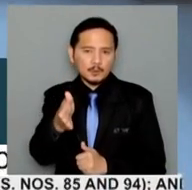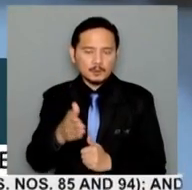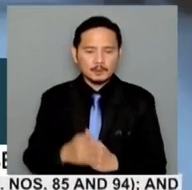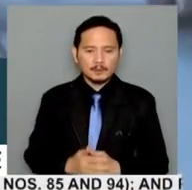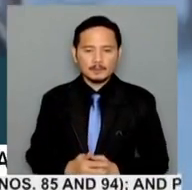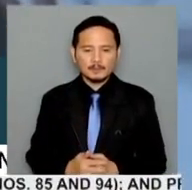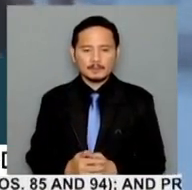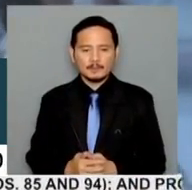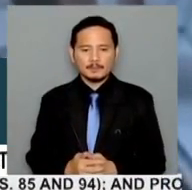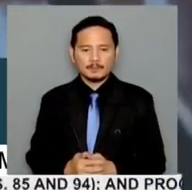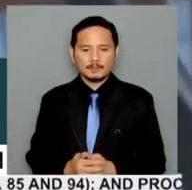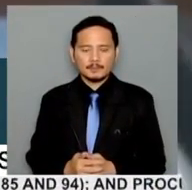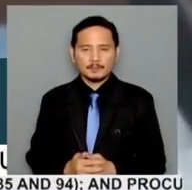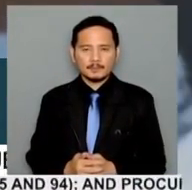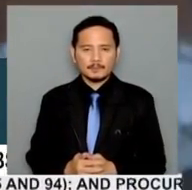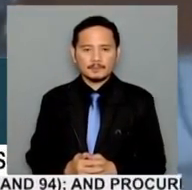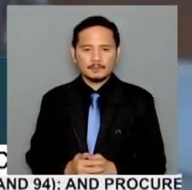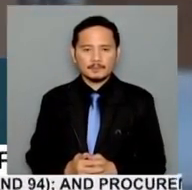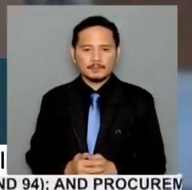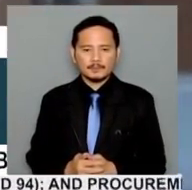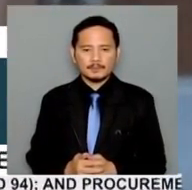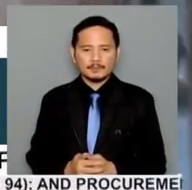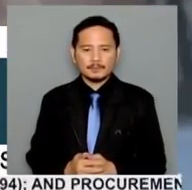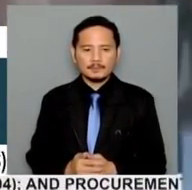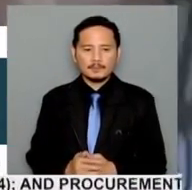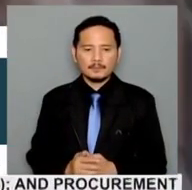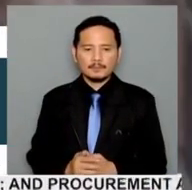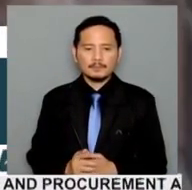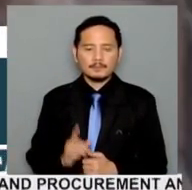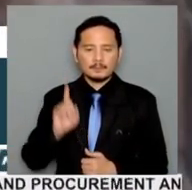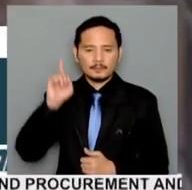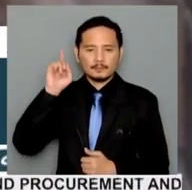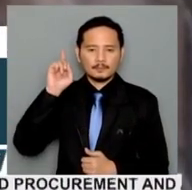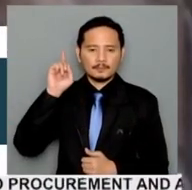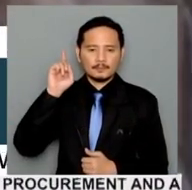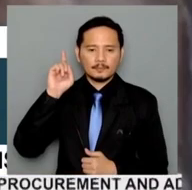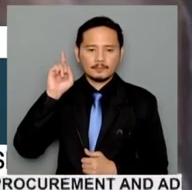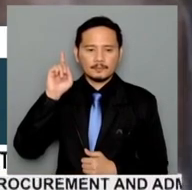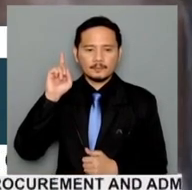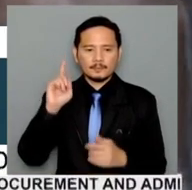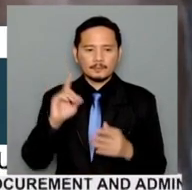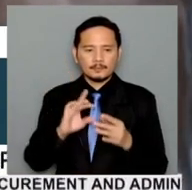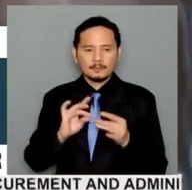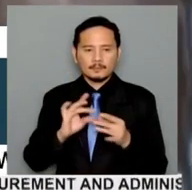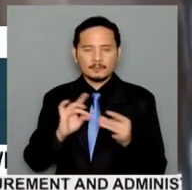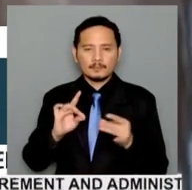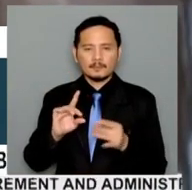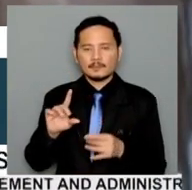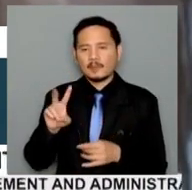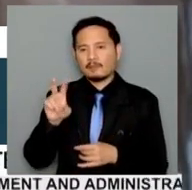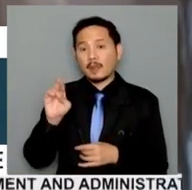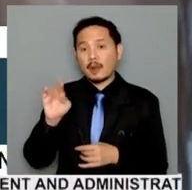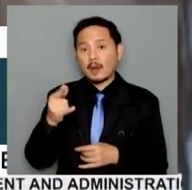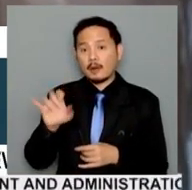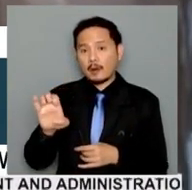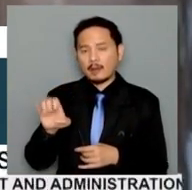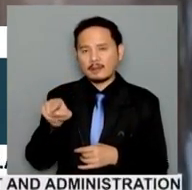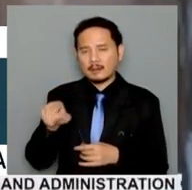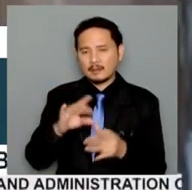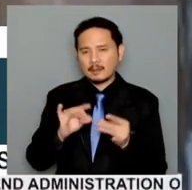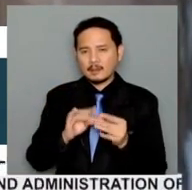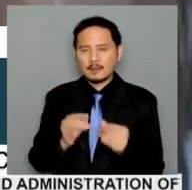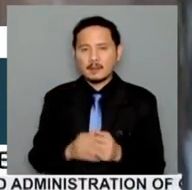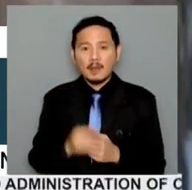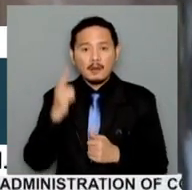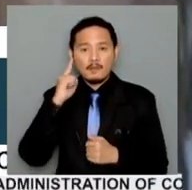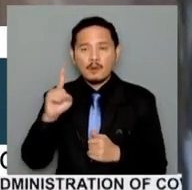To prevent further wastage in the future, we have analyzed our current